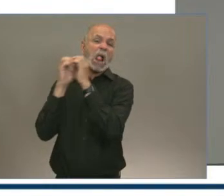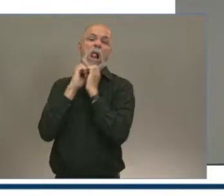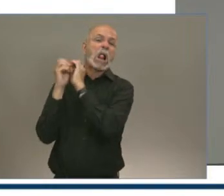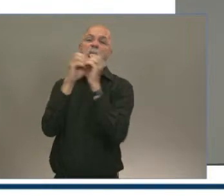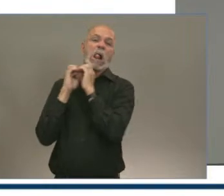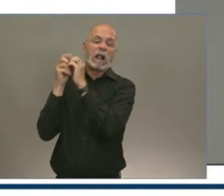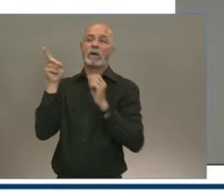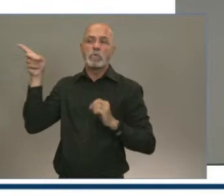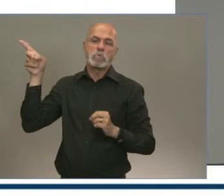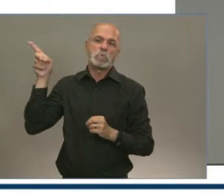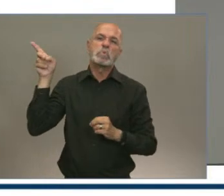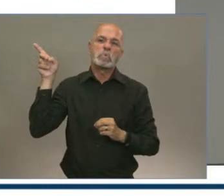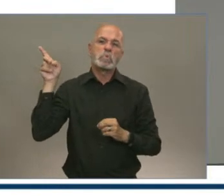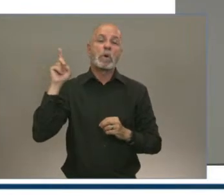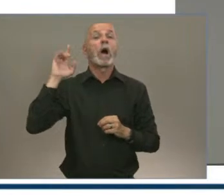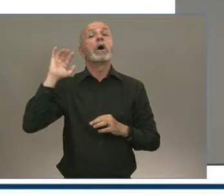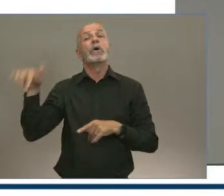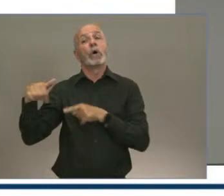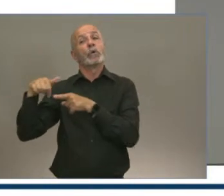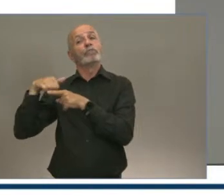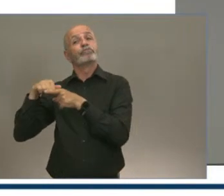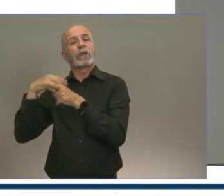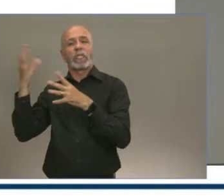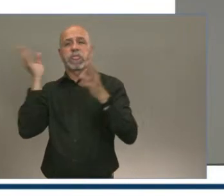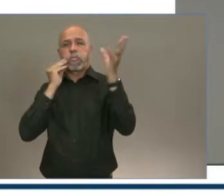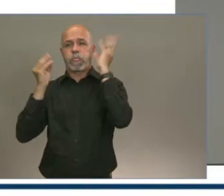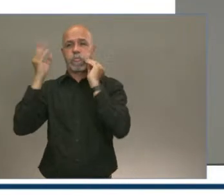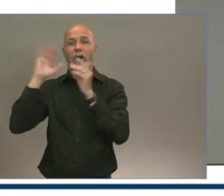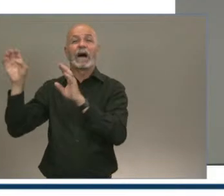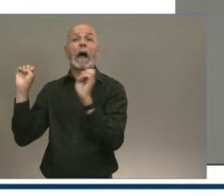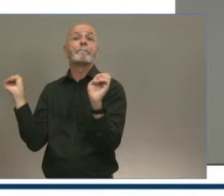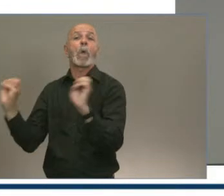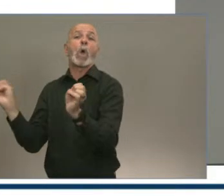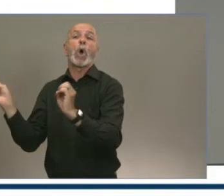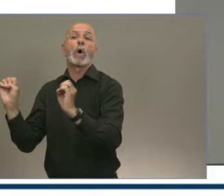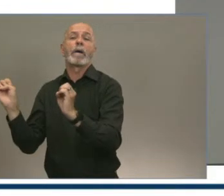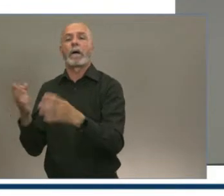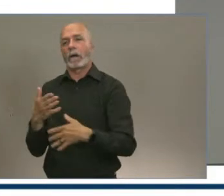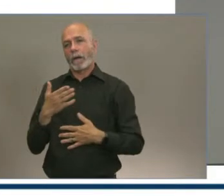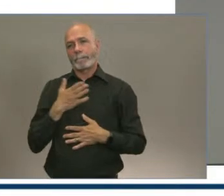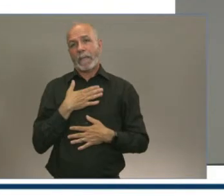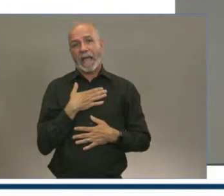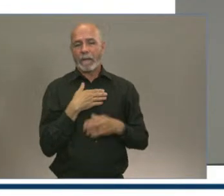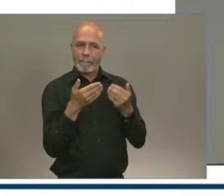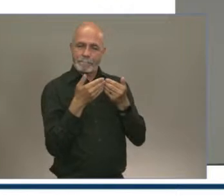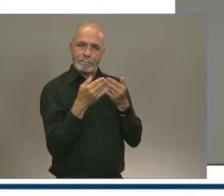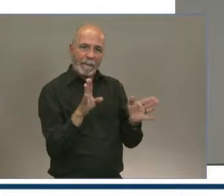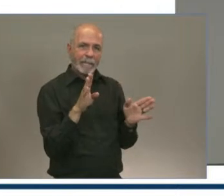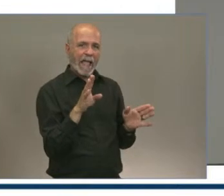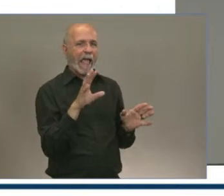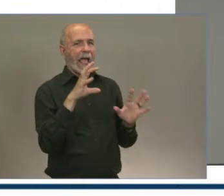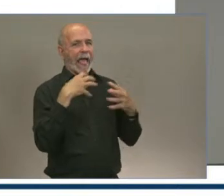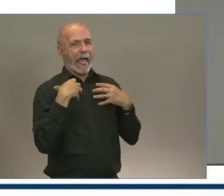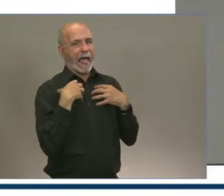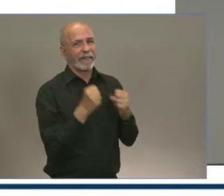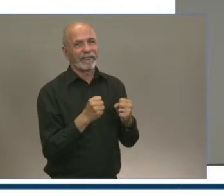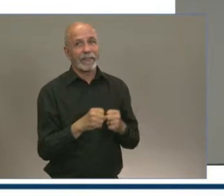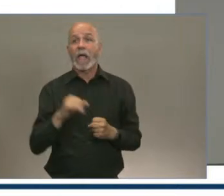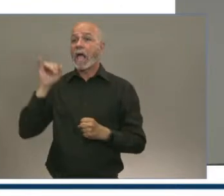emergency physician. I'm trained as a public health physician. I don't try to practice emergency medicine. He shouldn't try to practice public health